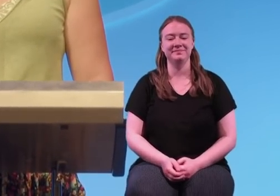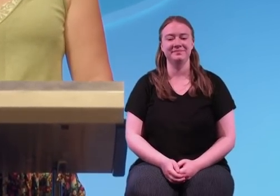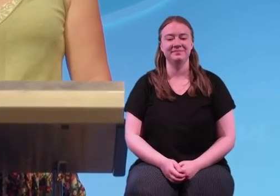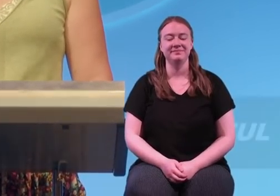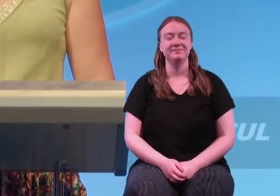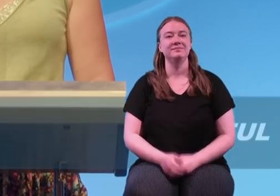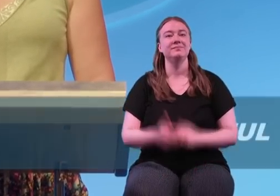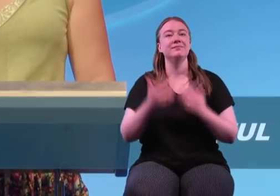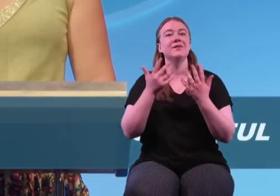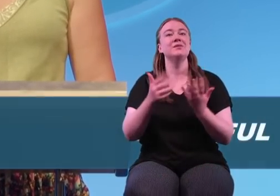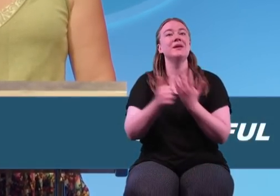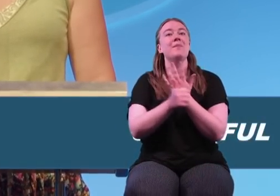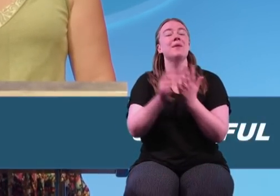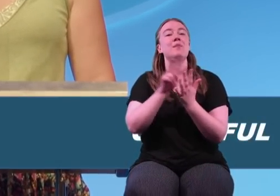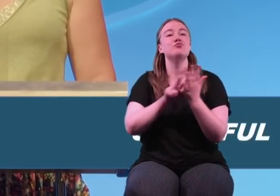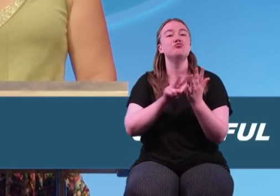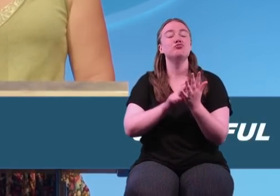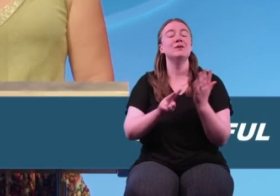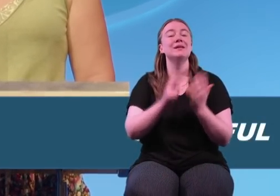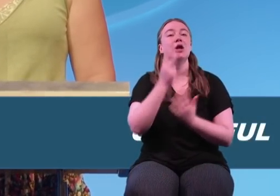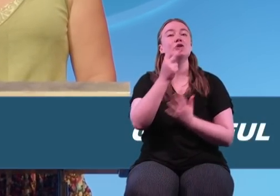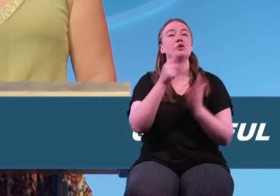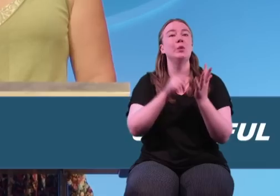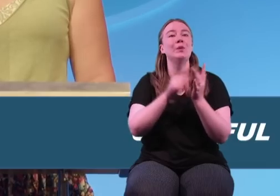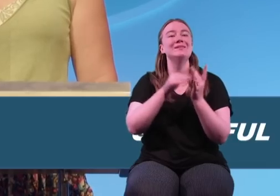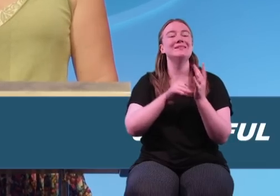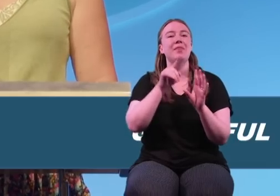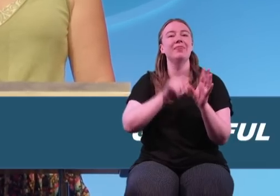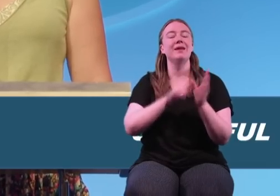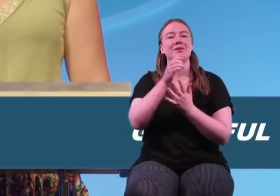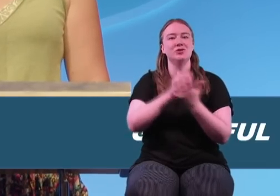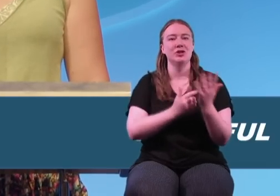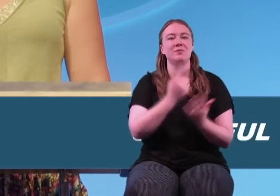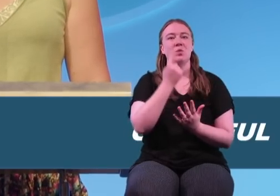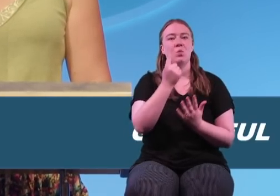We're reading 2 Timothy chapter 1, 1 to 14.